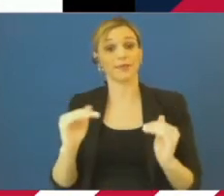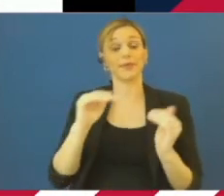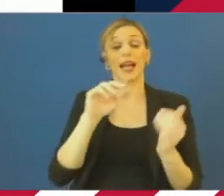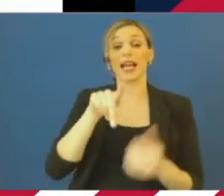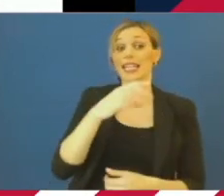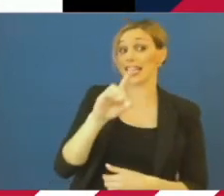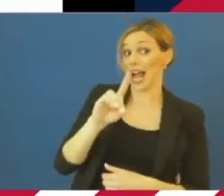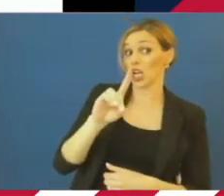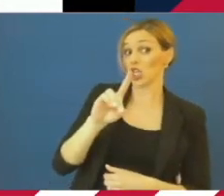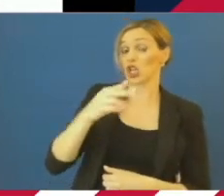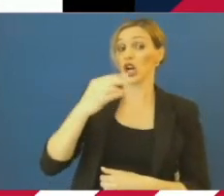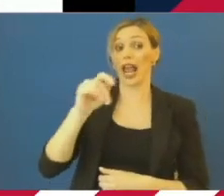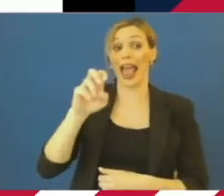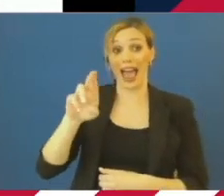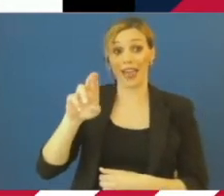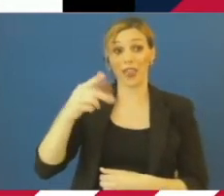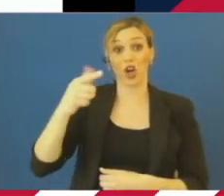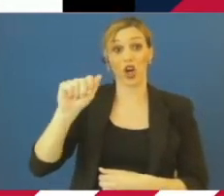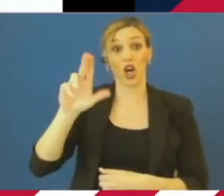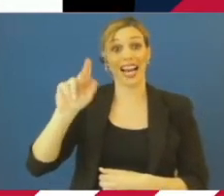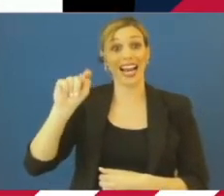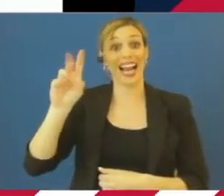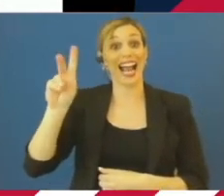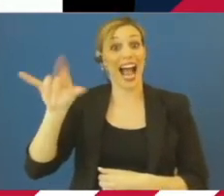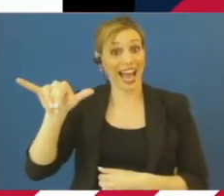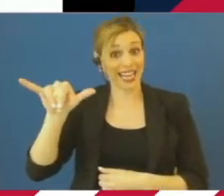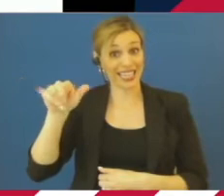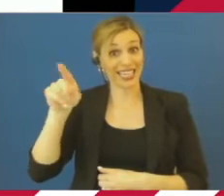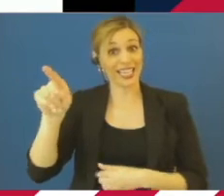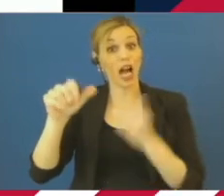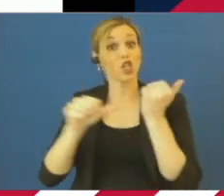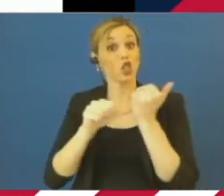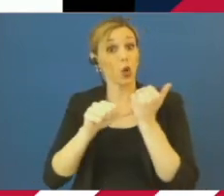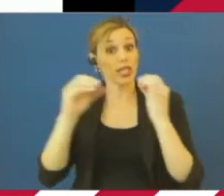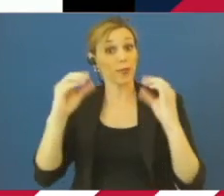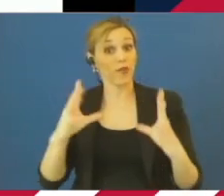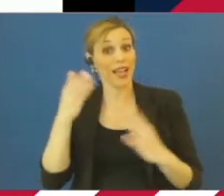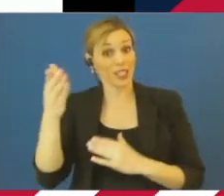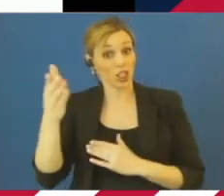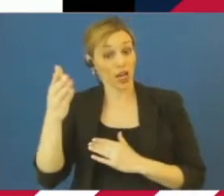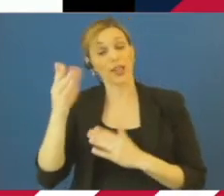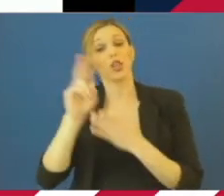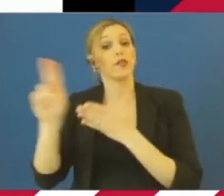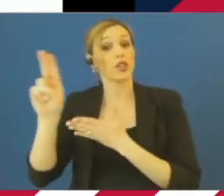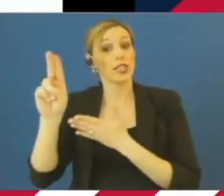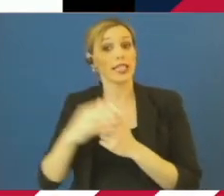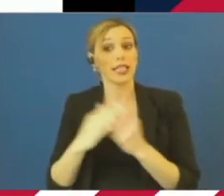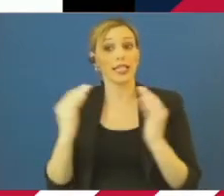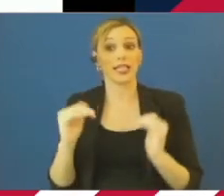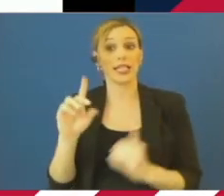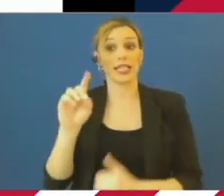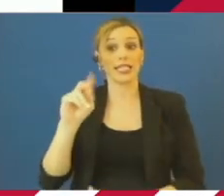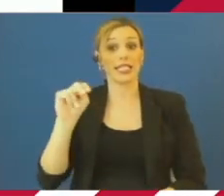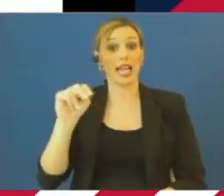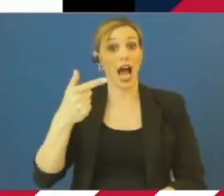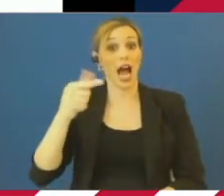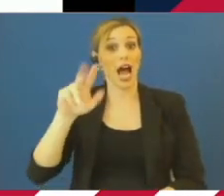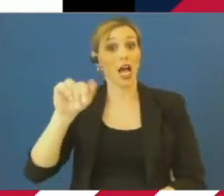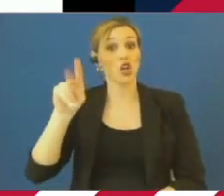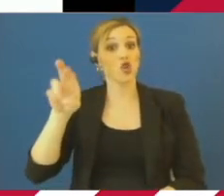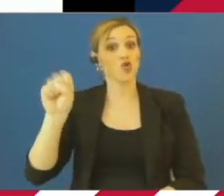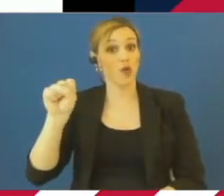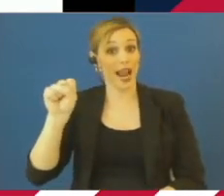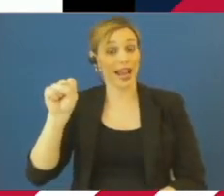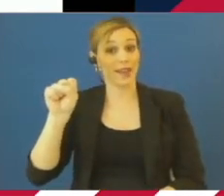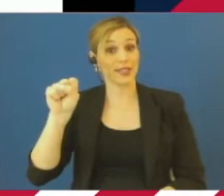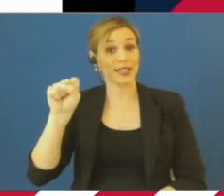an associate professor at Fordham University. Don Graves is the former Domestic and Economic